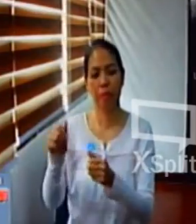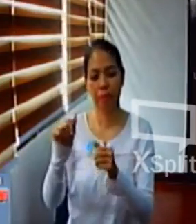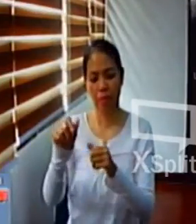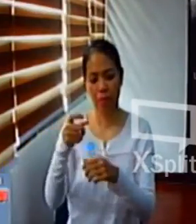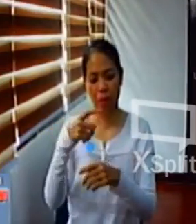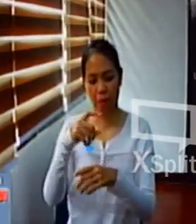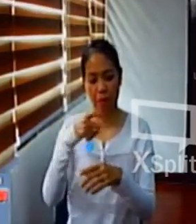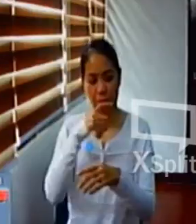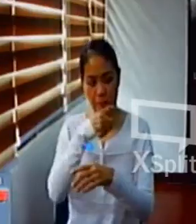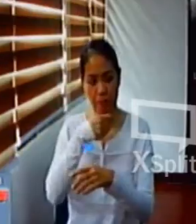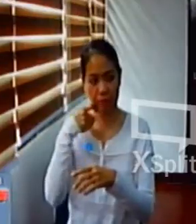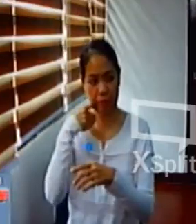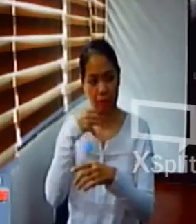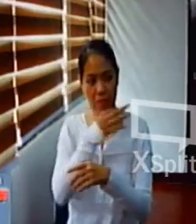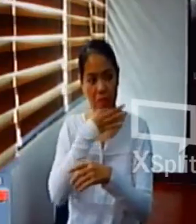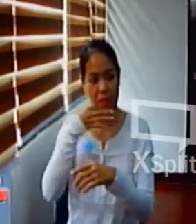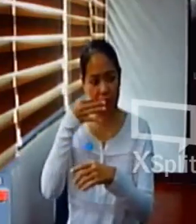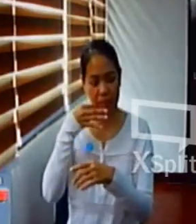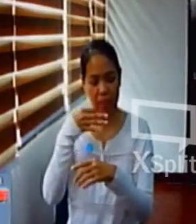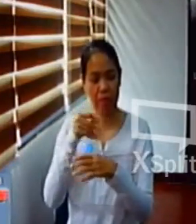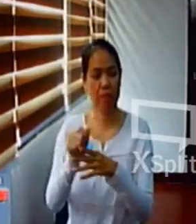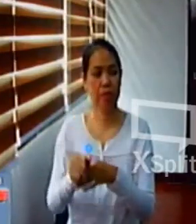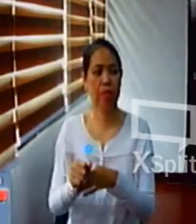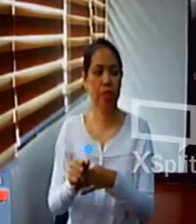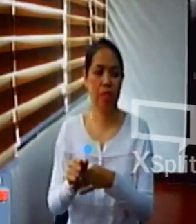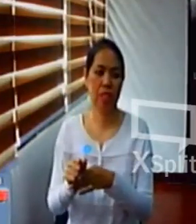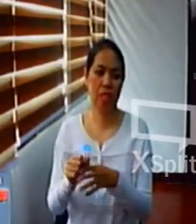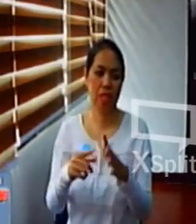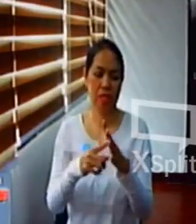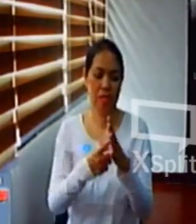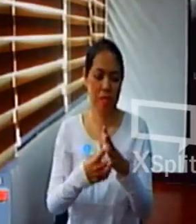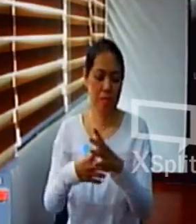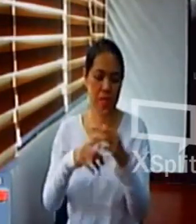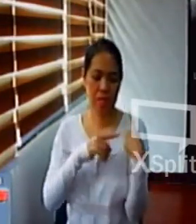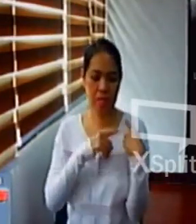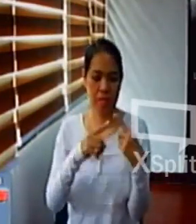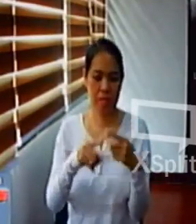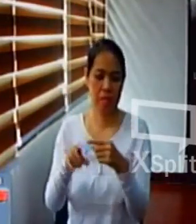has been with the Department of Agriculture since